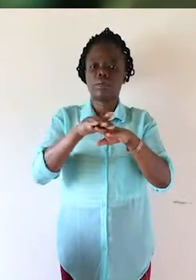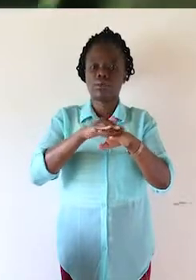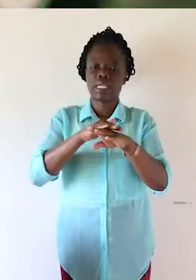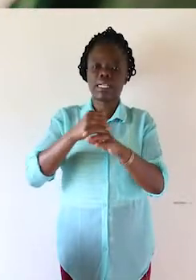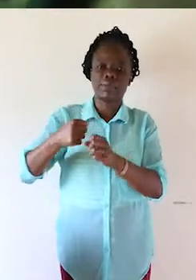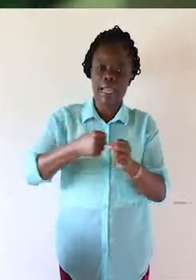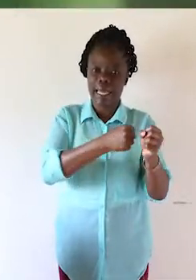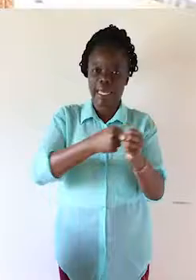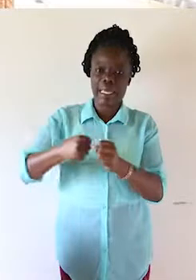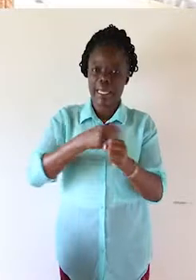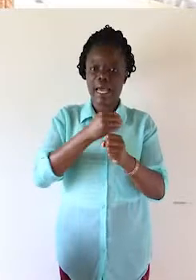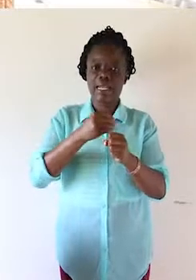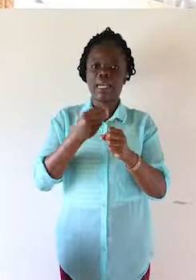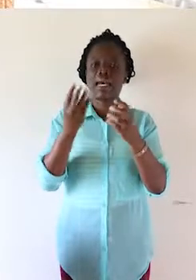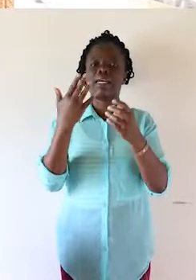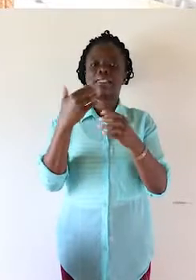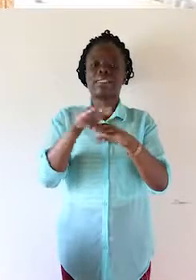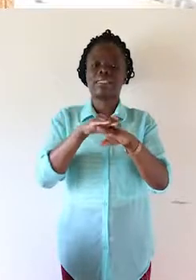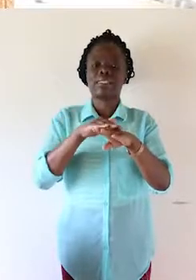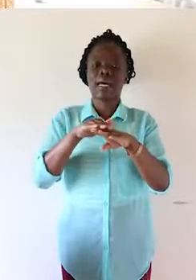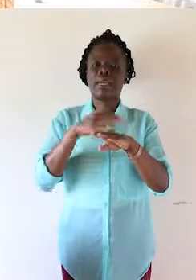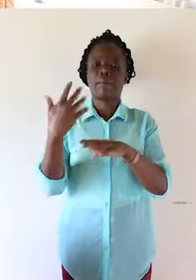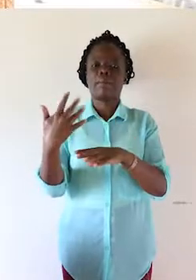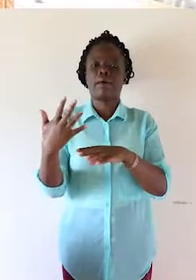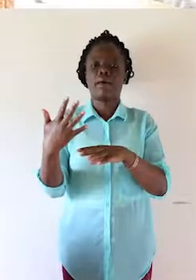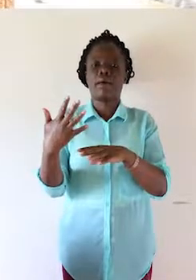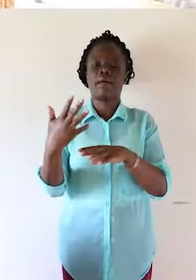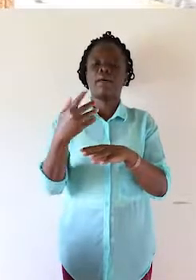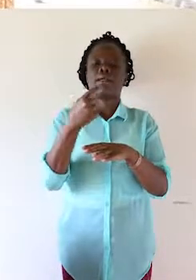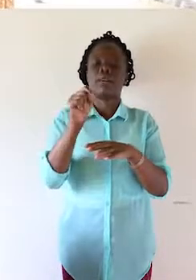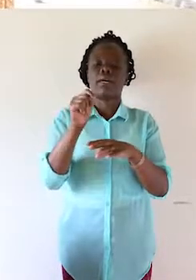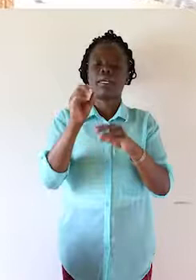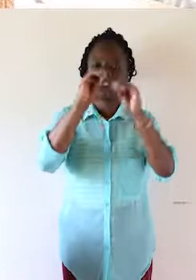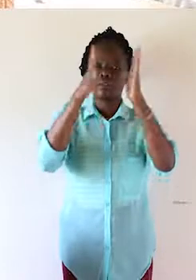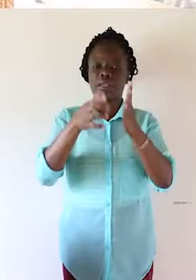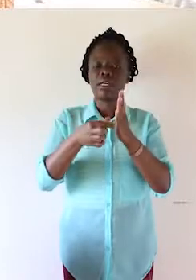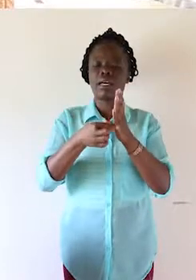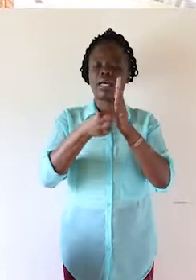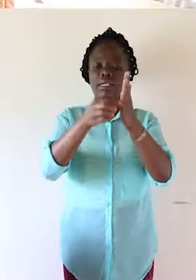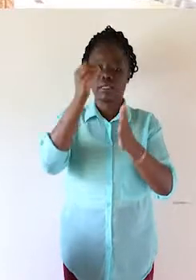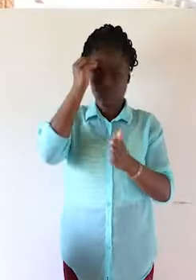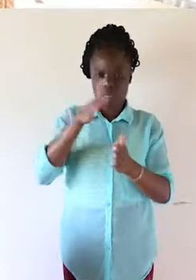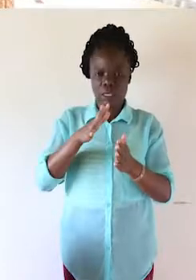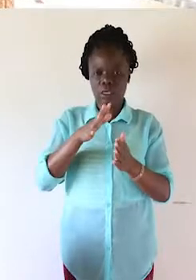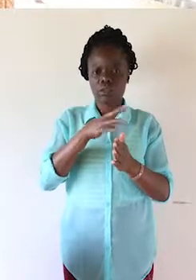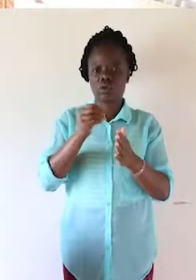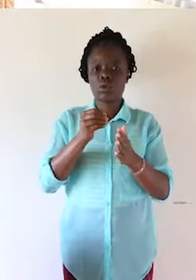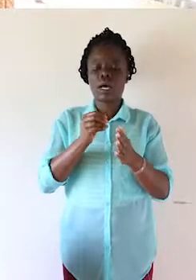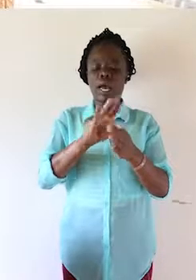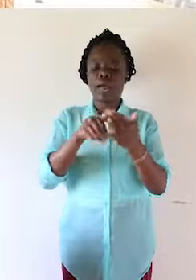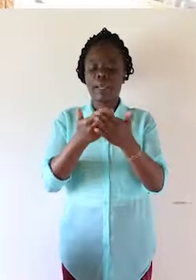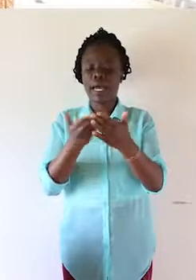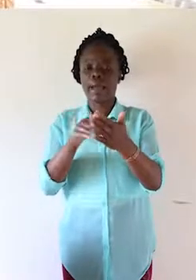the smoothening plane and sandpapers. The intervener guides the learner to apply